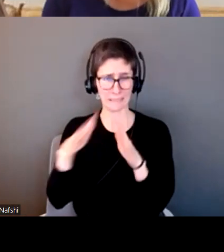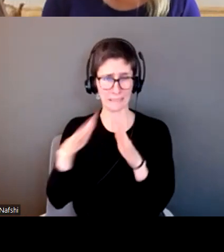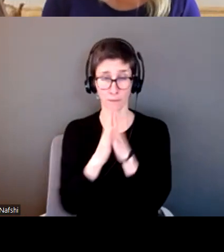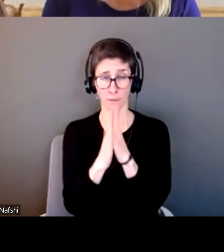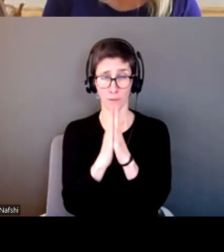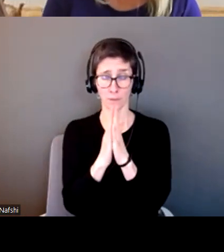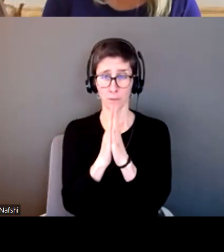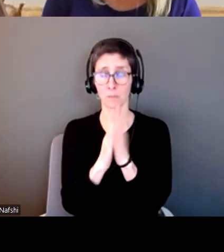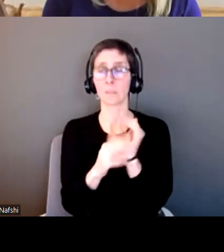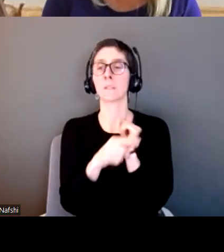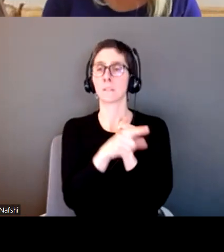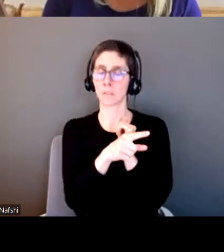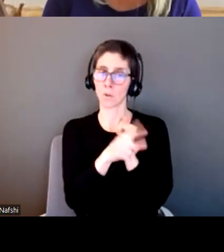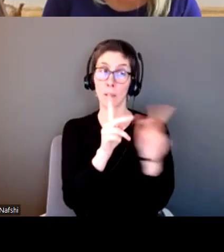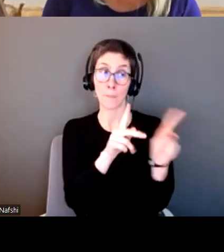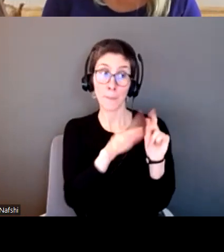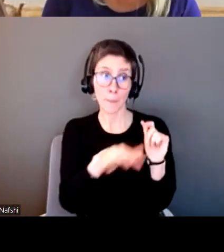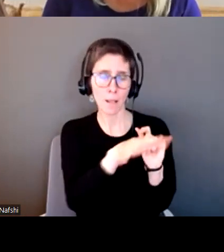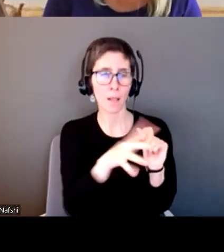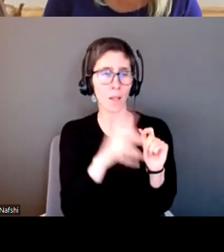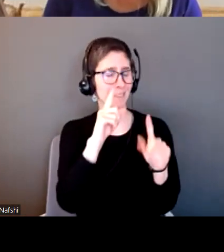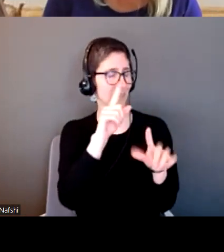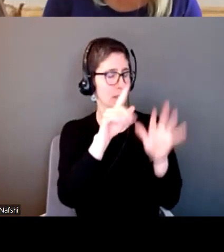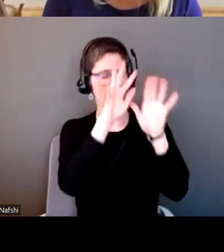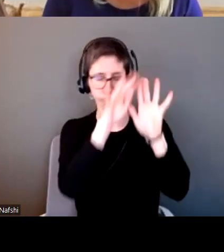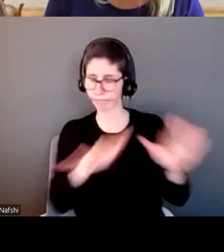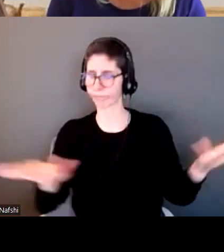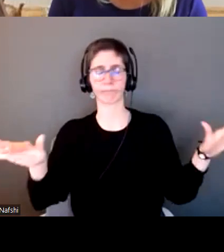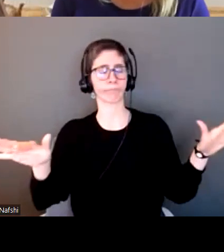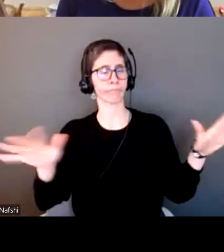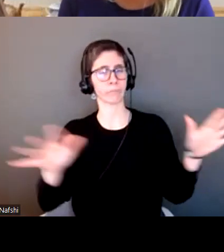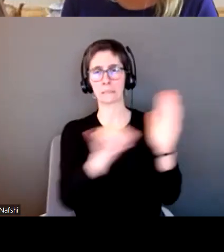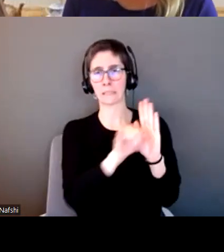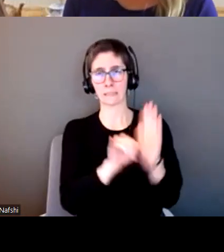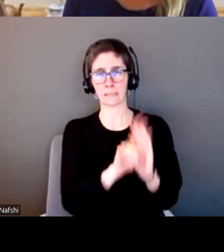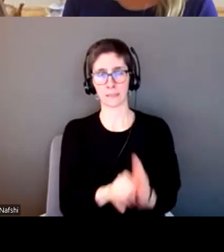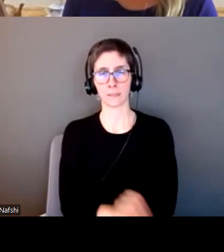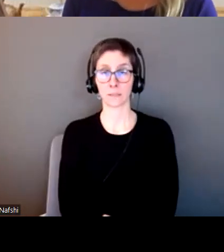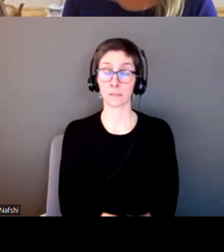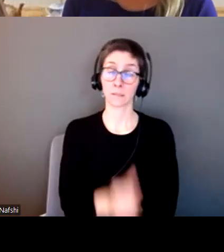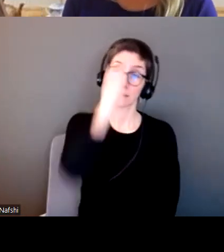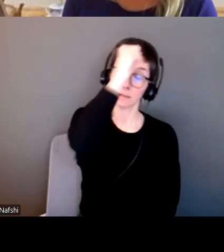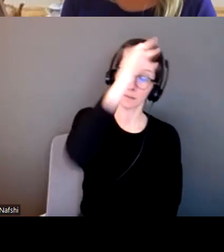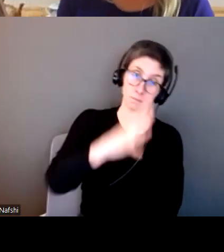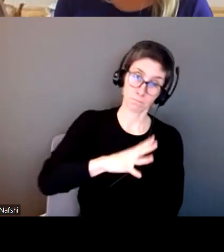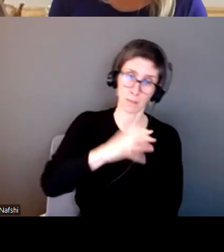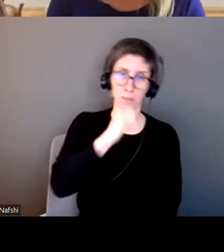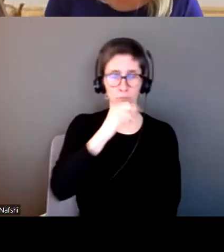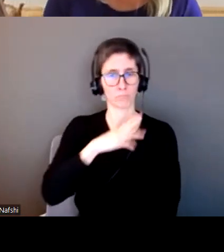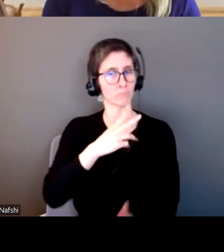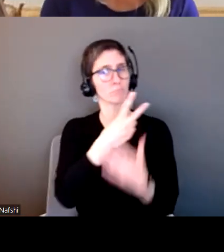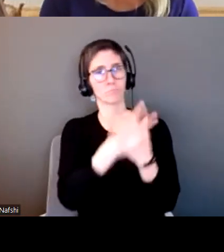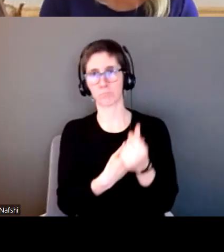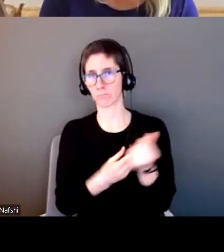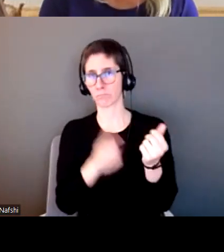with reflect a full range of diversity. We have both men and women accessing